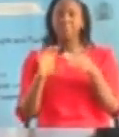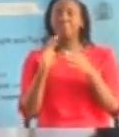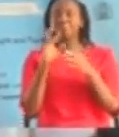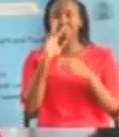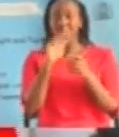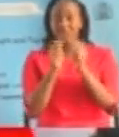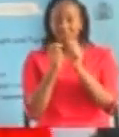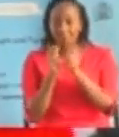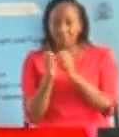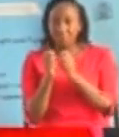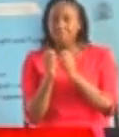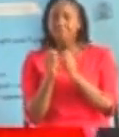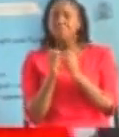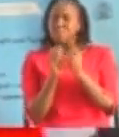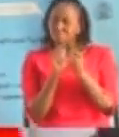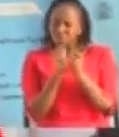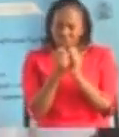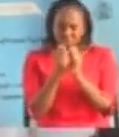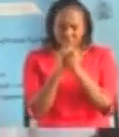University of Nairobi.